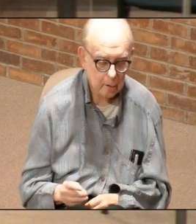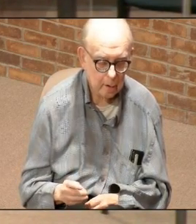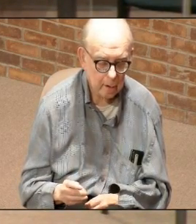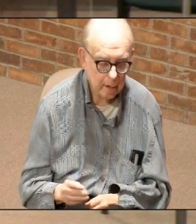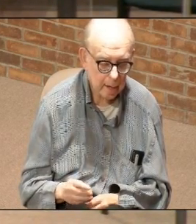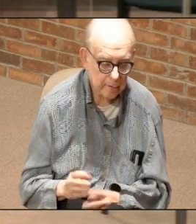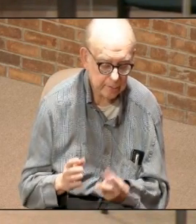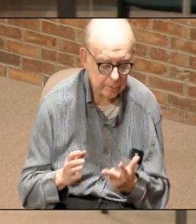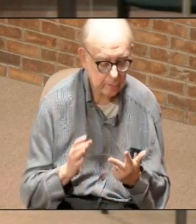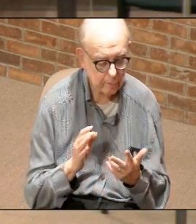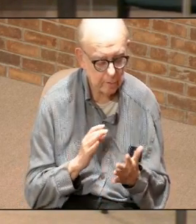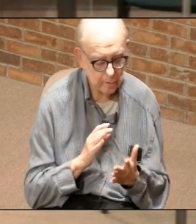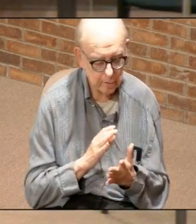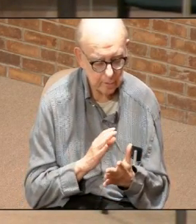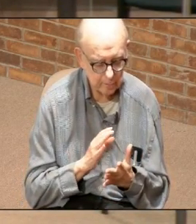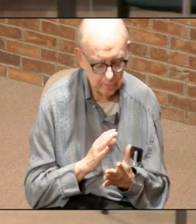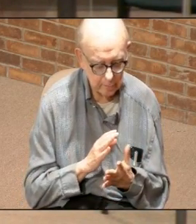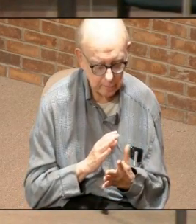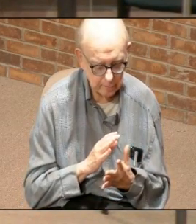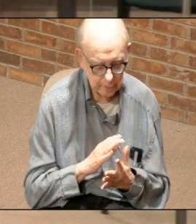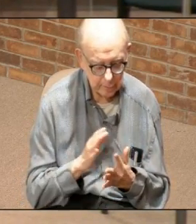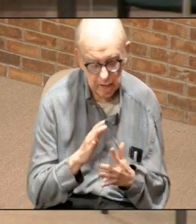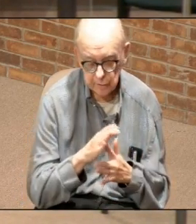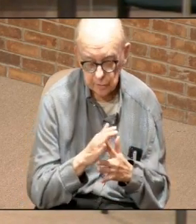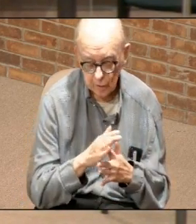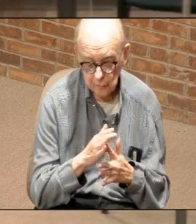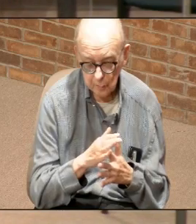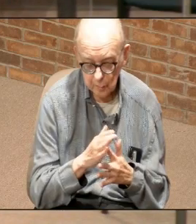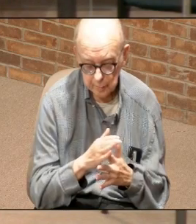sophomore on the reserve squad.